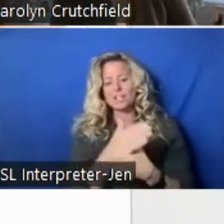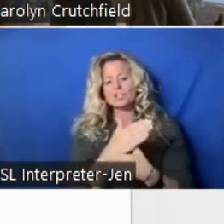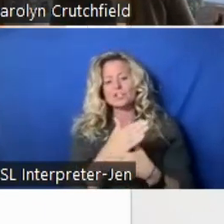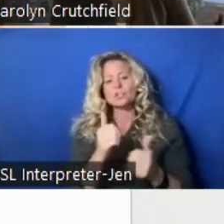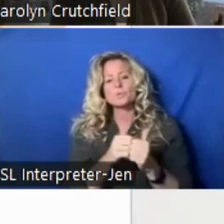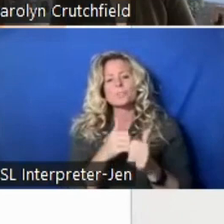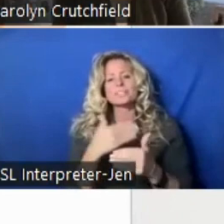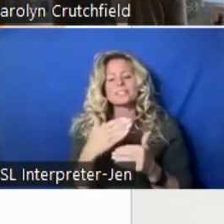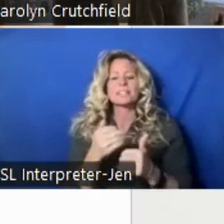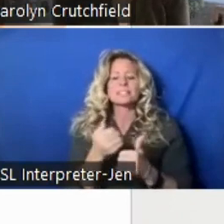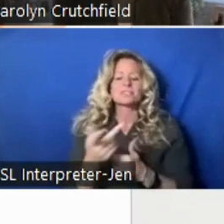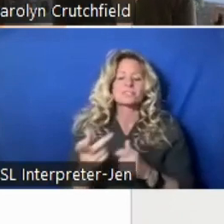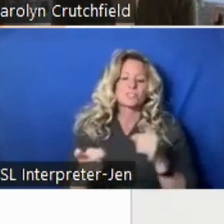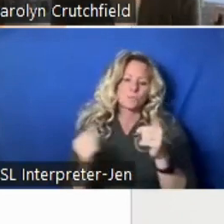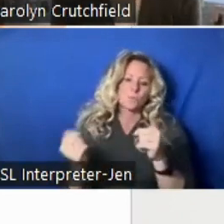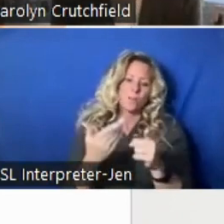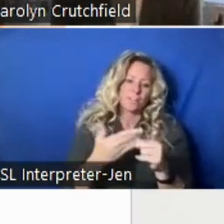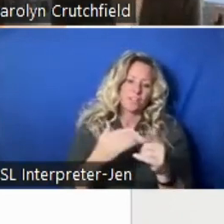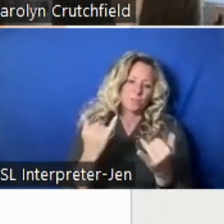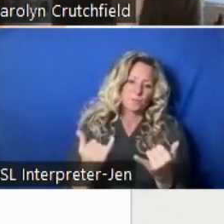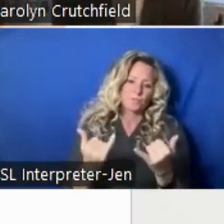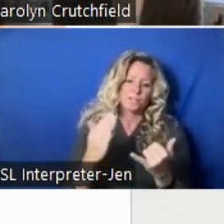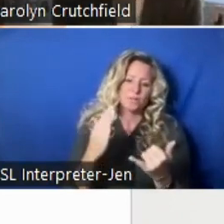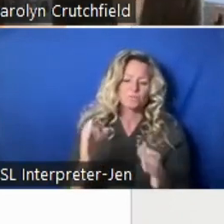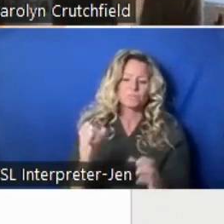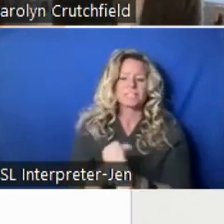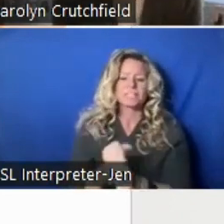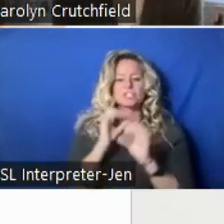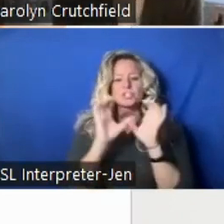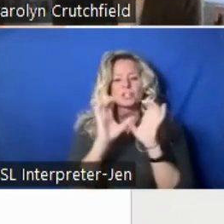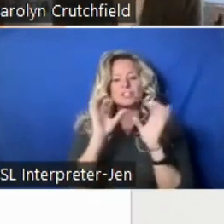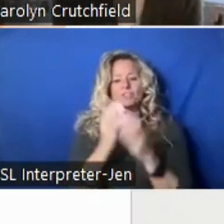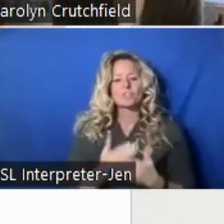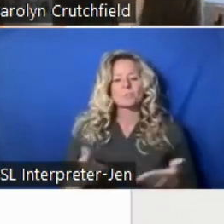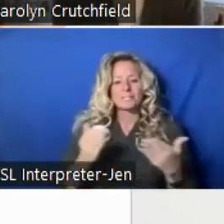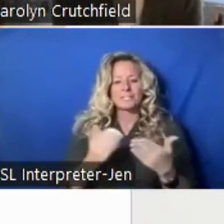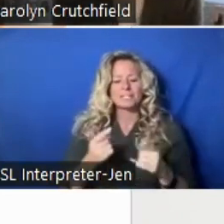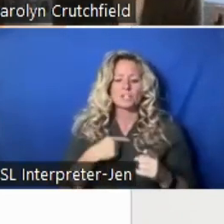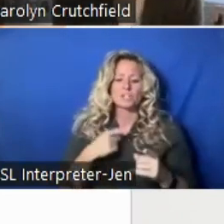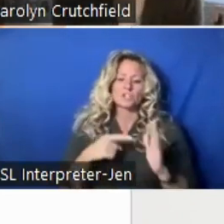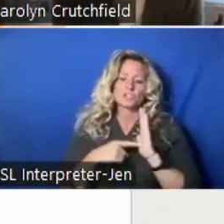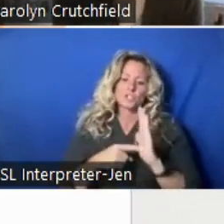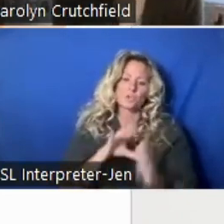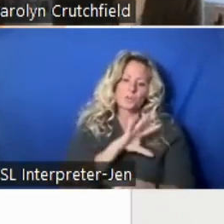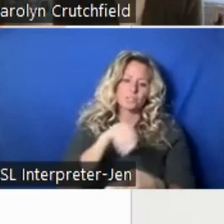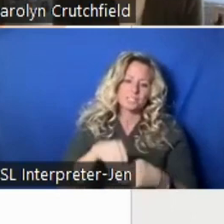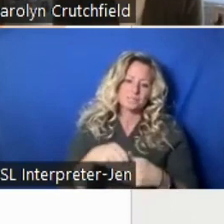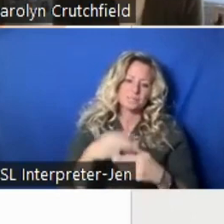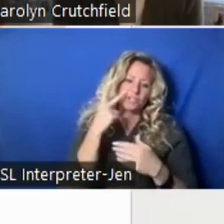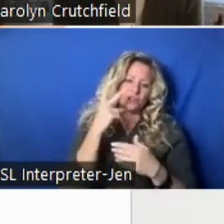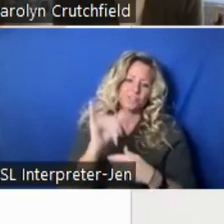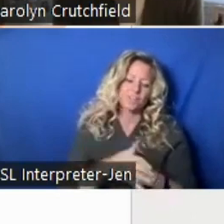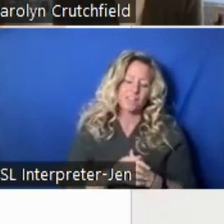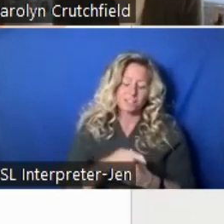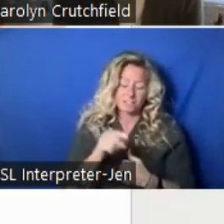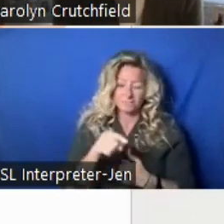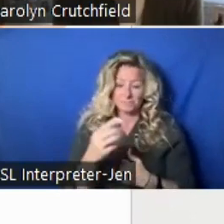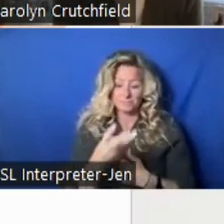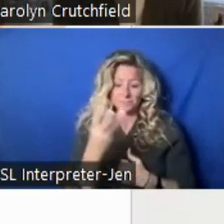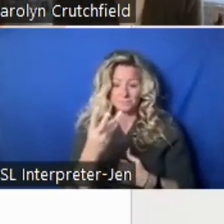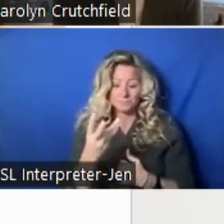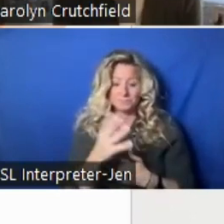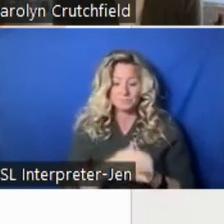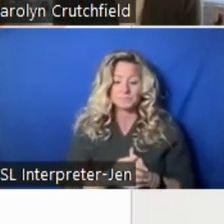slides. Everybody here today will get a certificate for being here, showing you participated. So look for that on Wednesday as